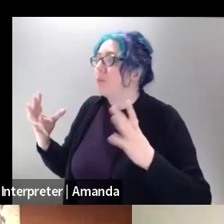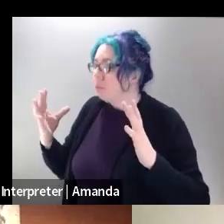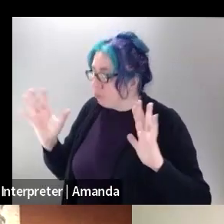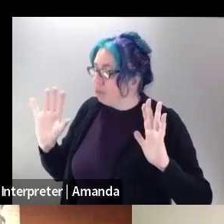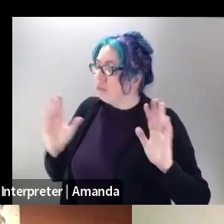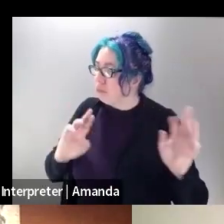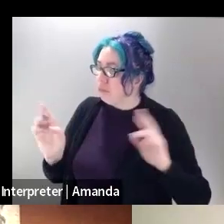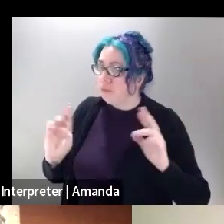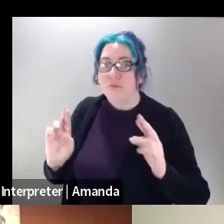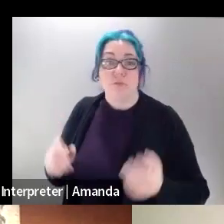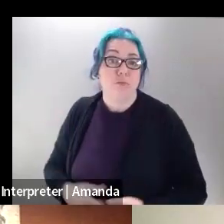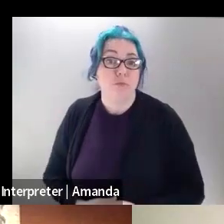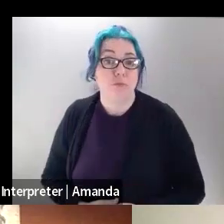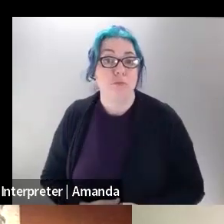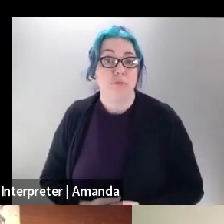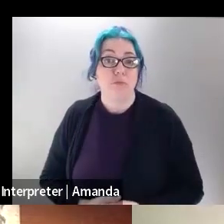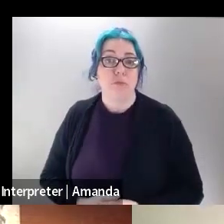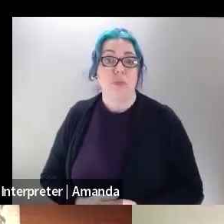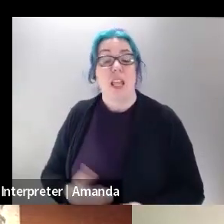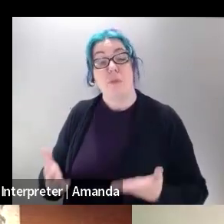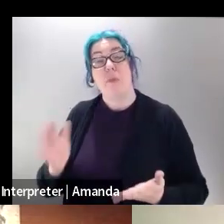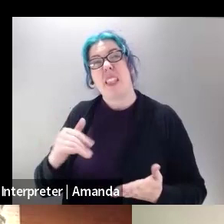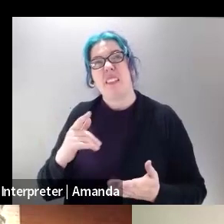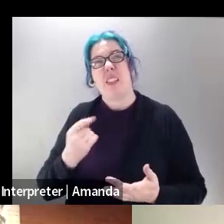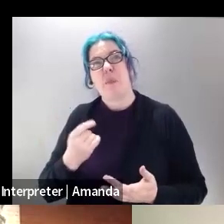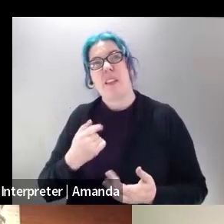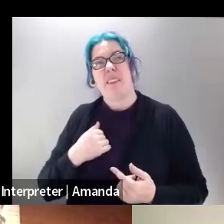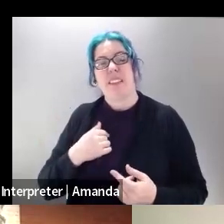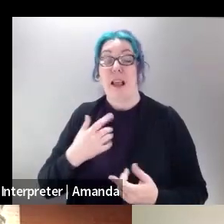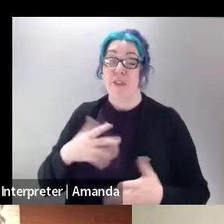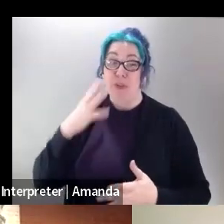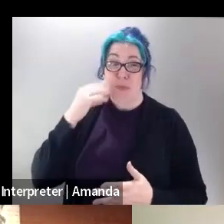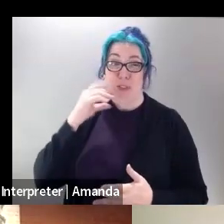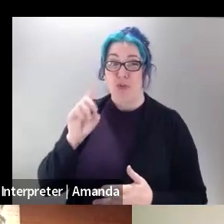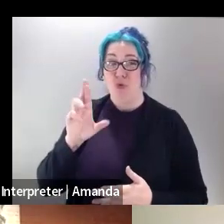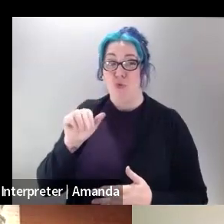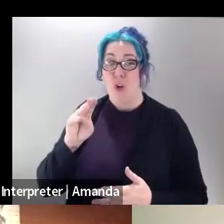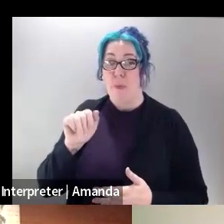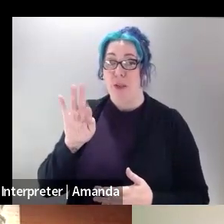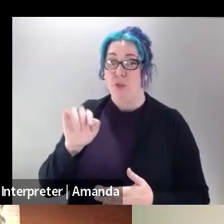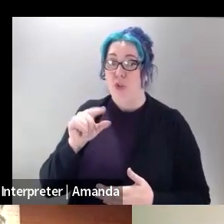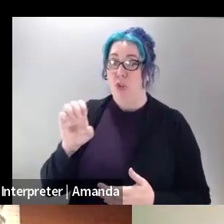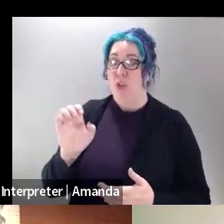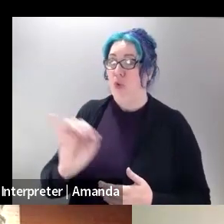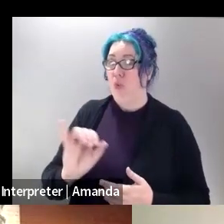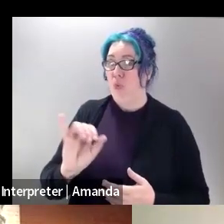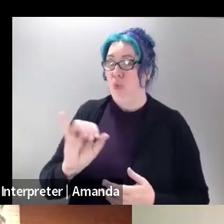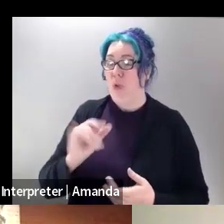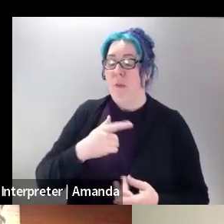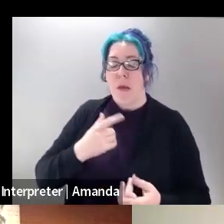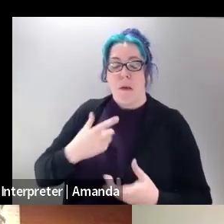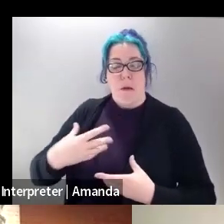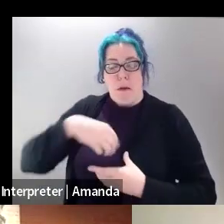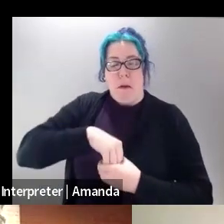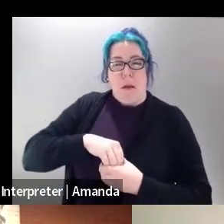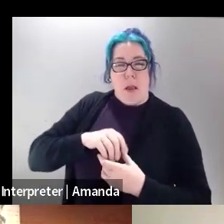taking note. I guess that's a dramaturg in me of, like, how do I, for me, in terms of talking to them, allows me to